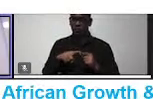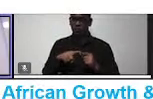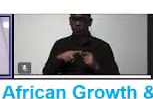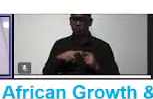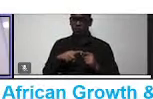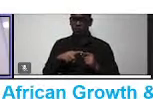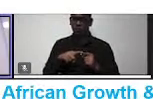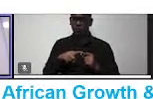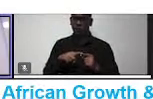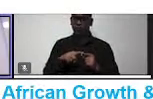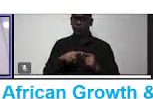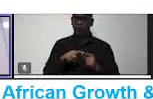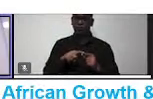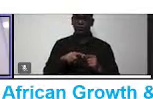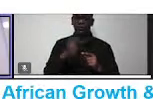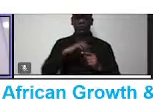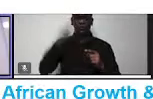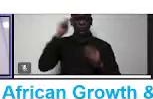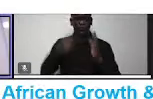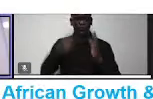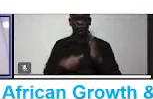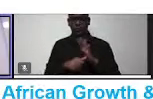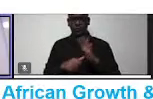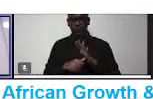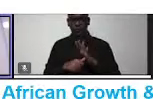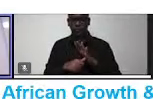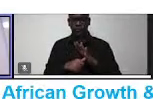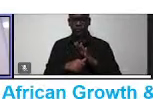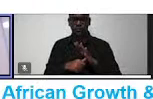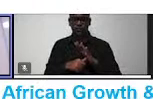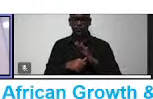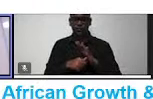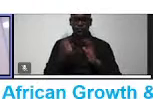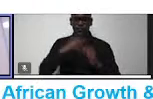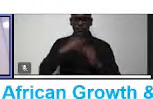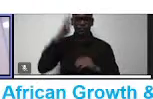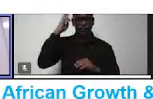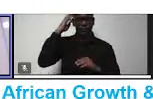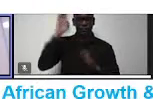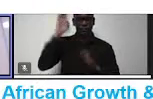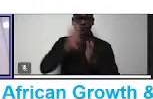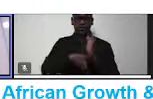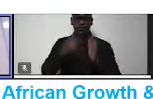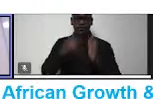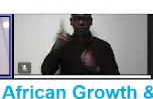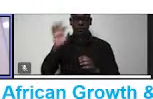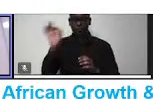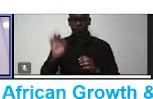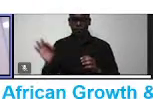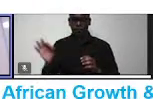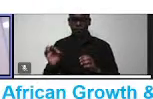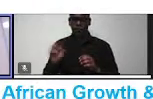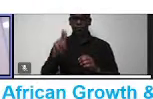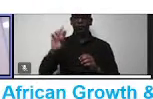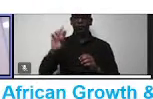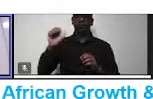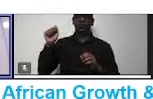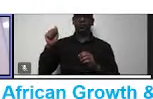I think it's important to also keep in mind that less than 1% of US imports come